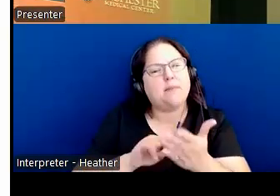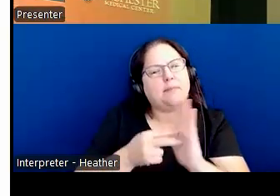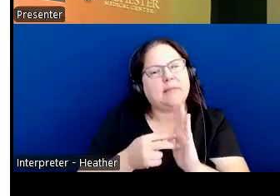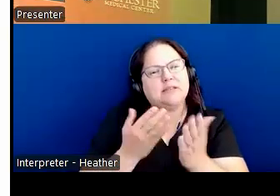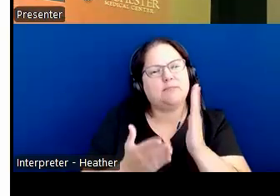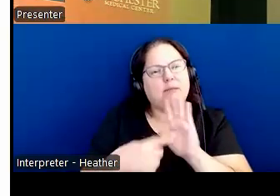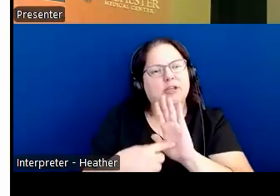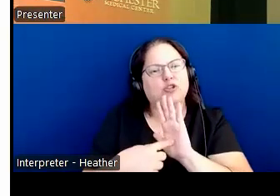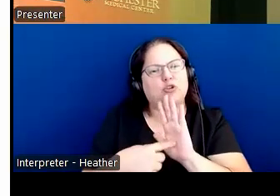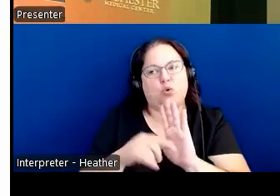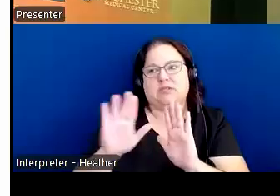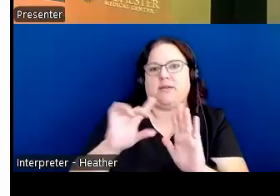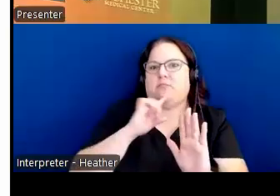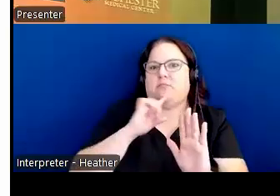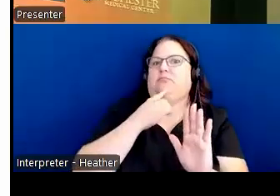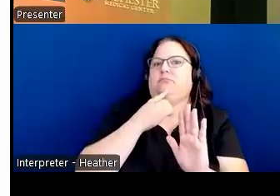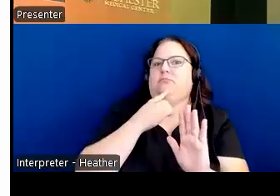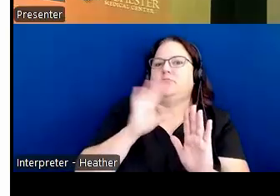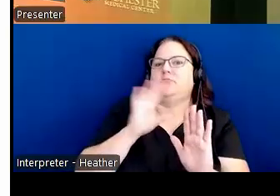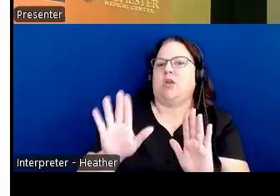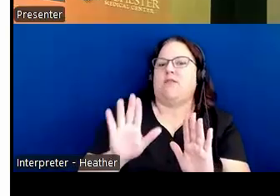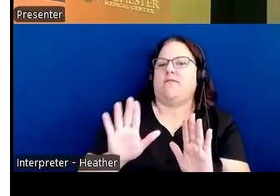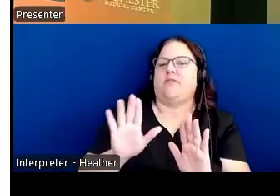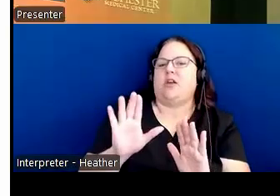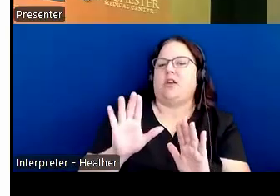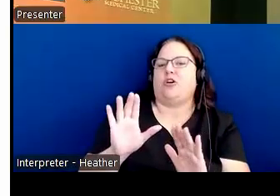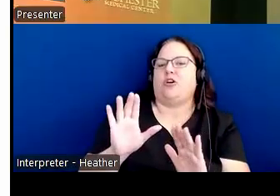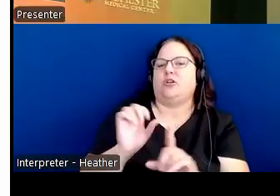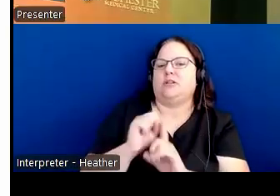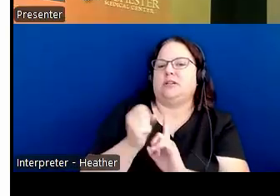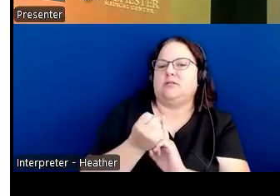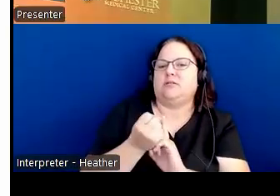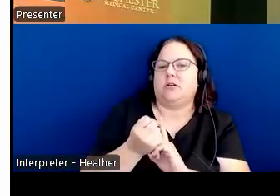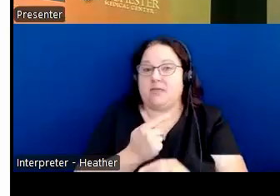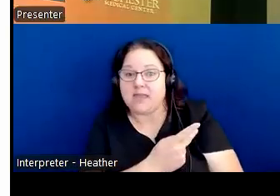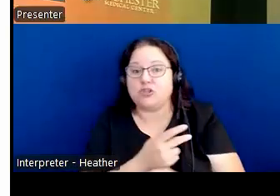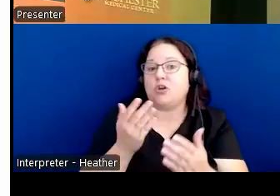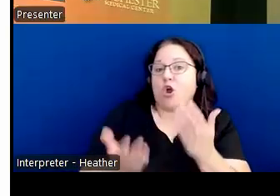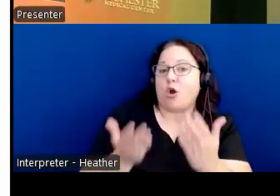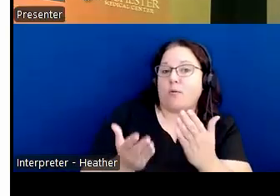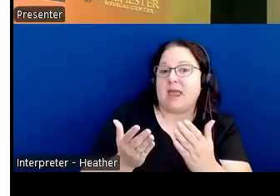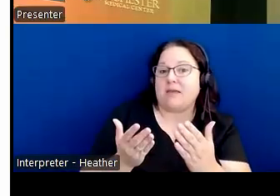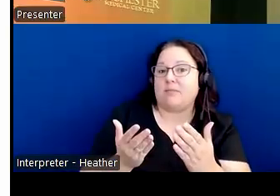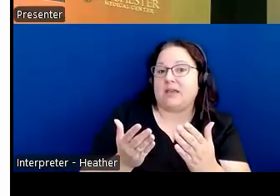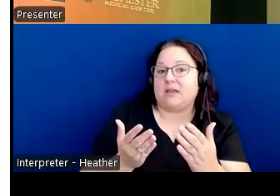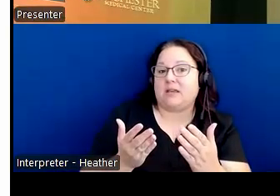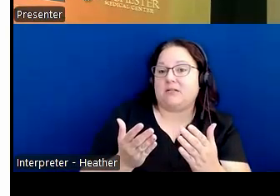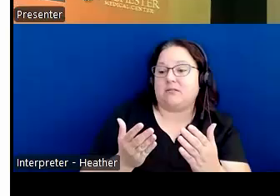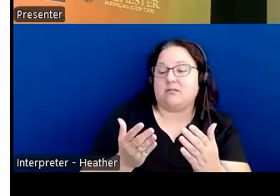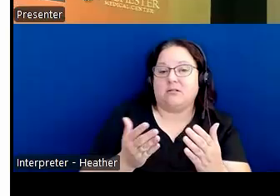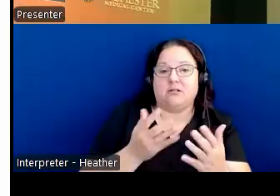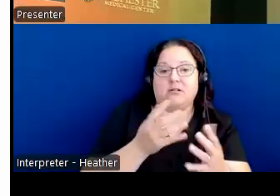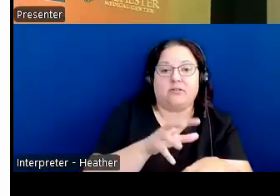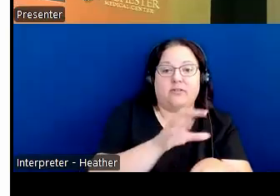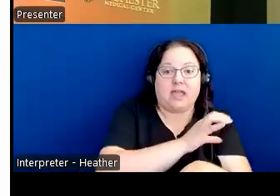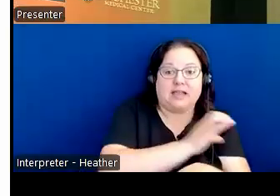condition and that either the patient or themselves want more contact with their counselors, and so they're scheduling more appointments.